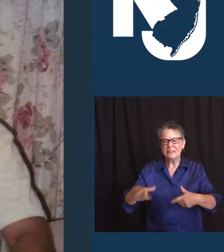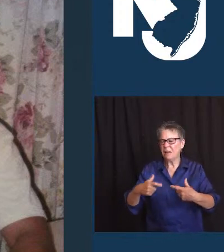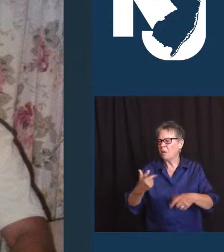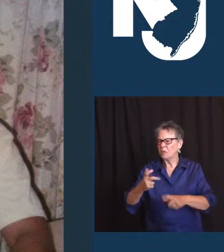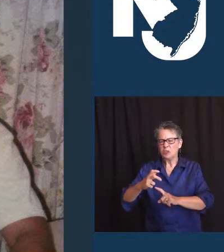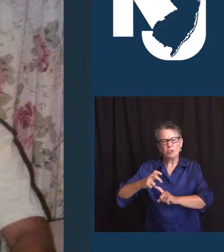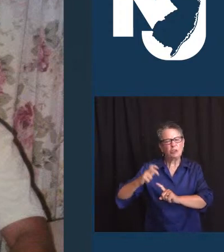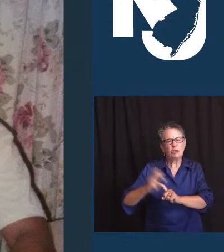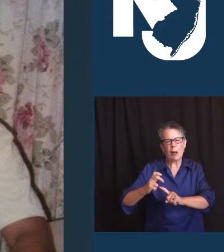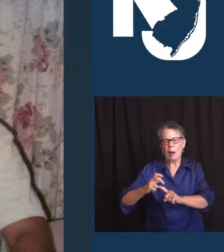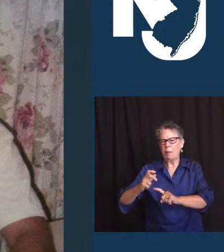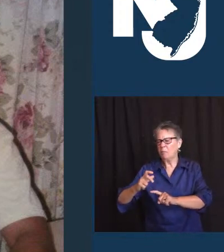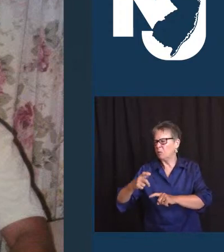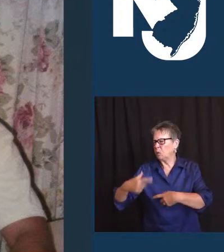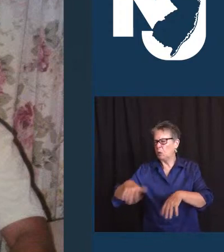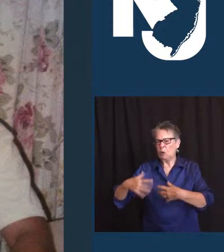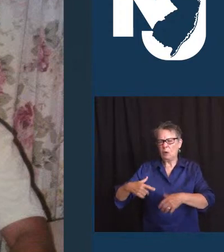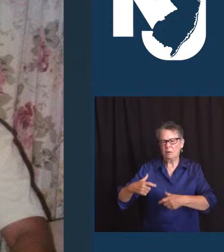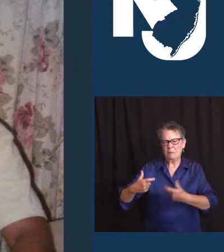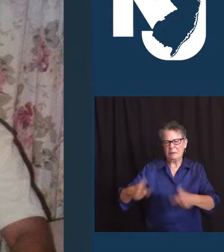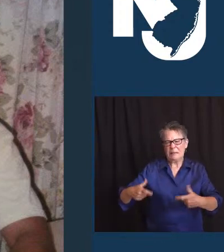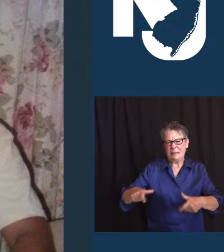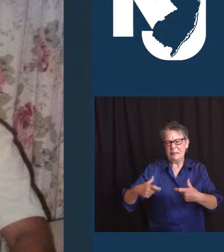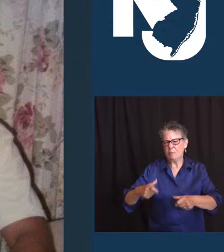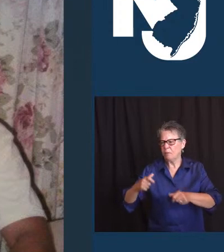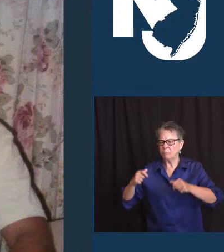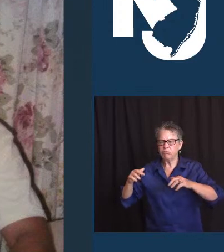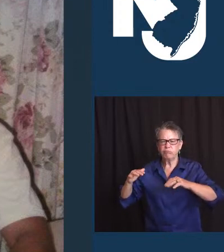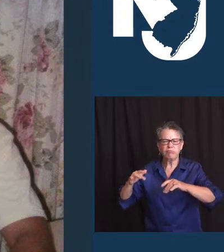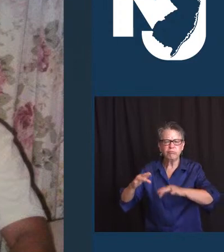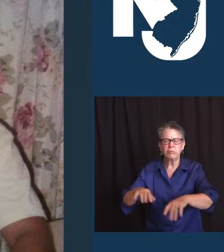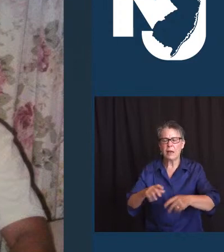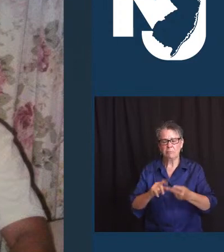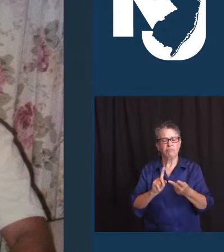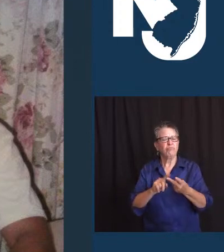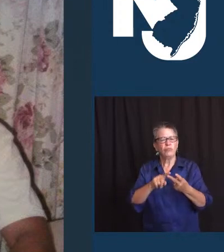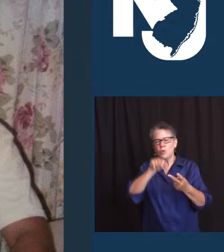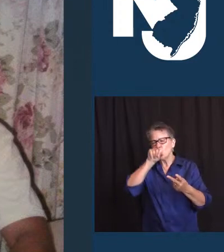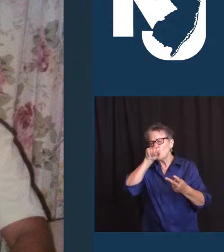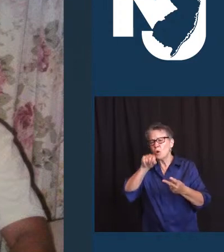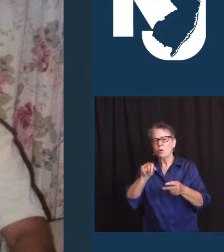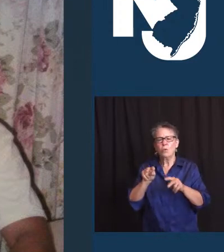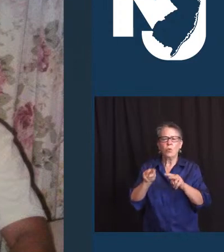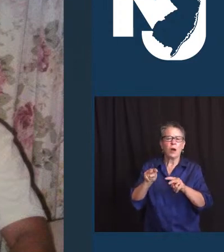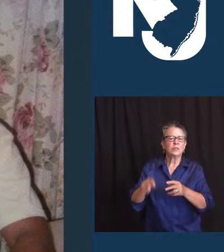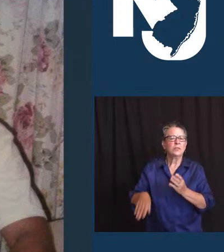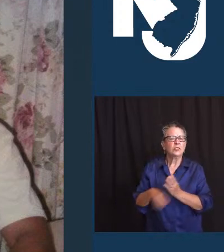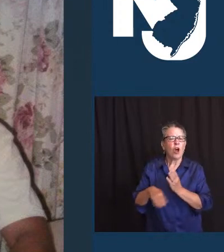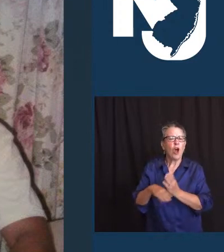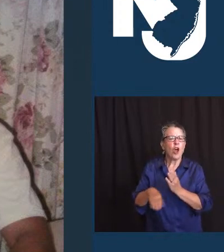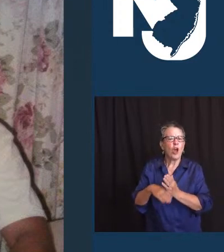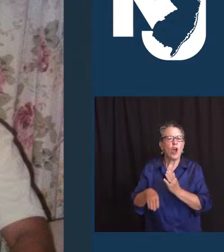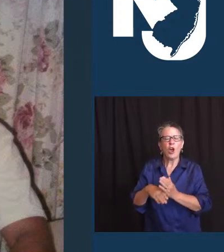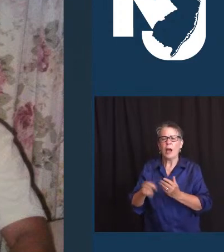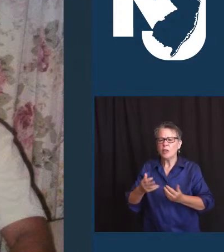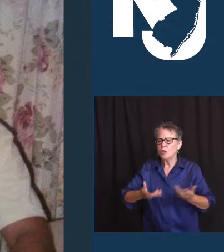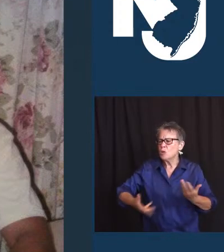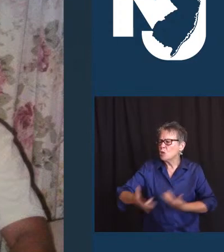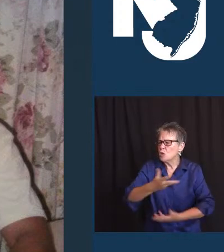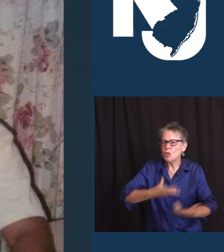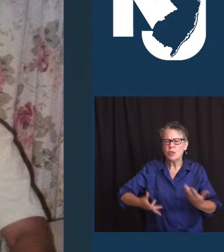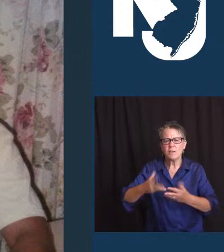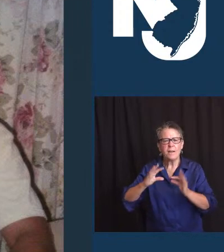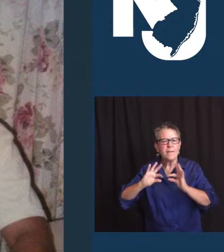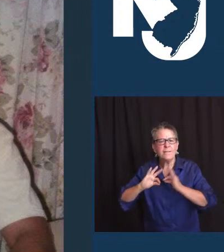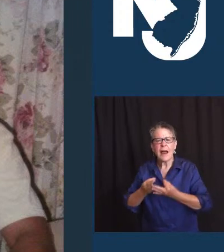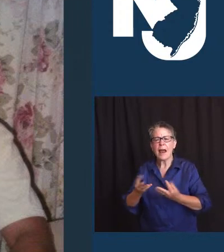enjoyed a good soccer match and time spent with his family, and that included his wife Blanca and their children Diego, and I had the great honor